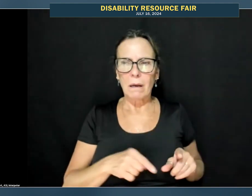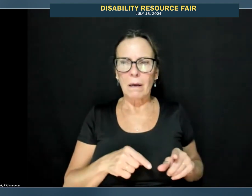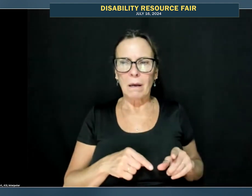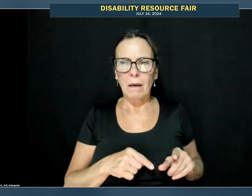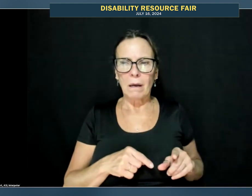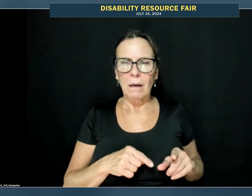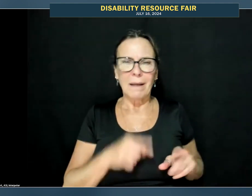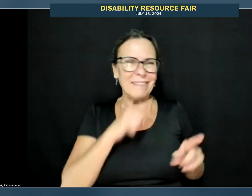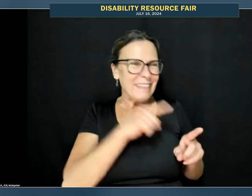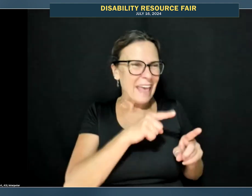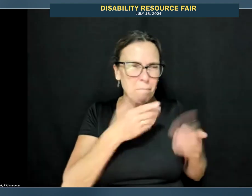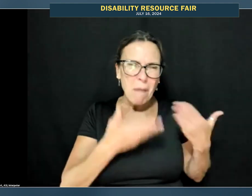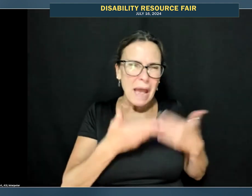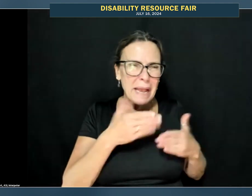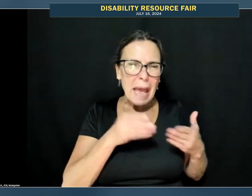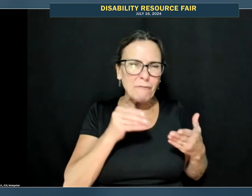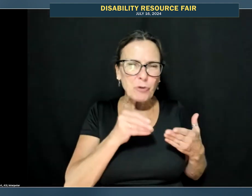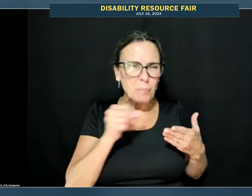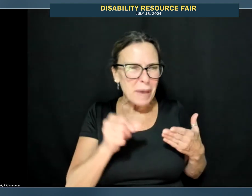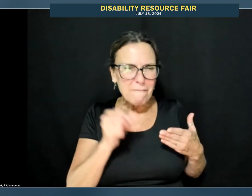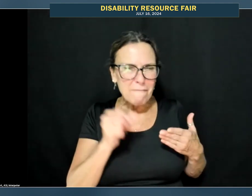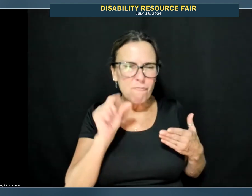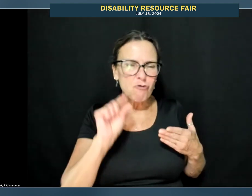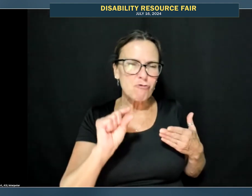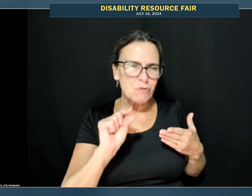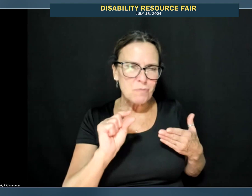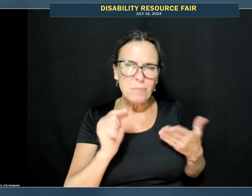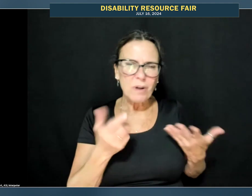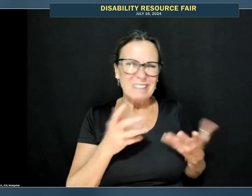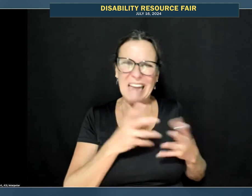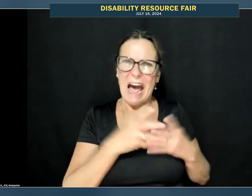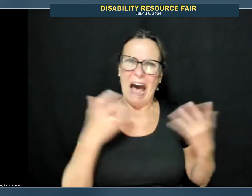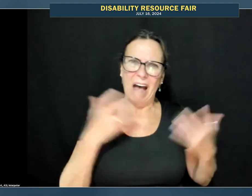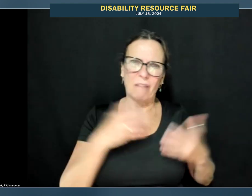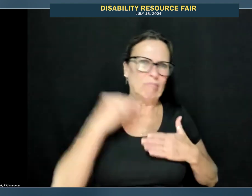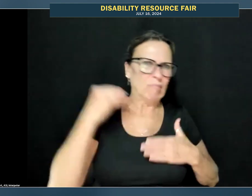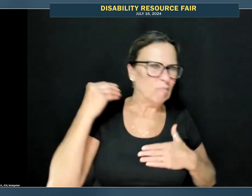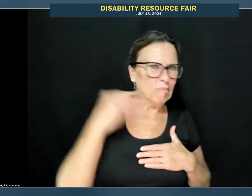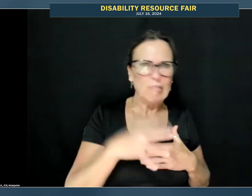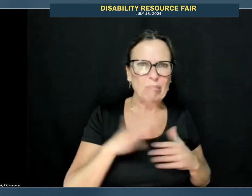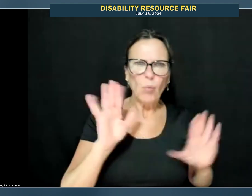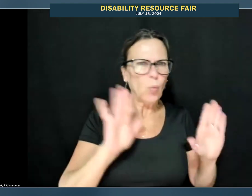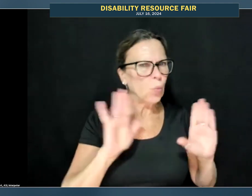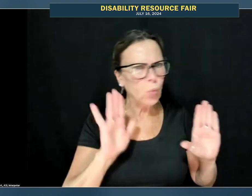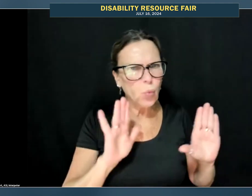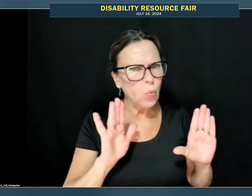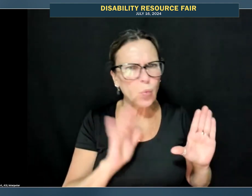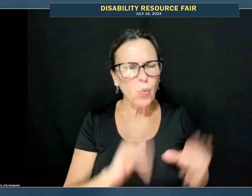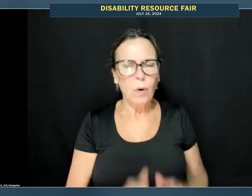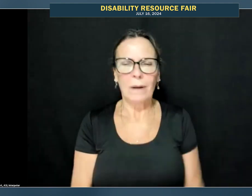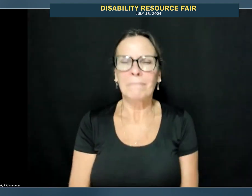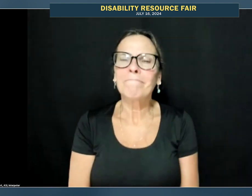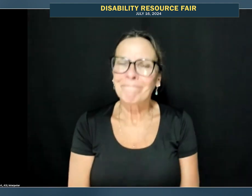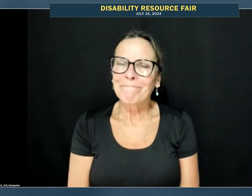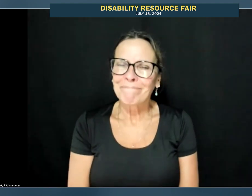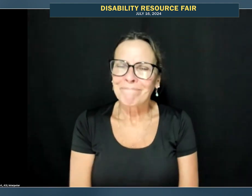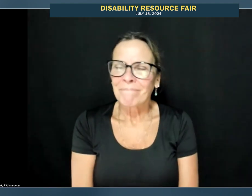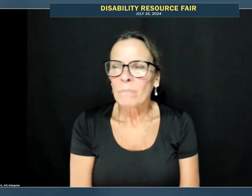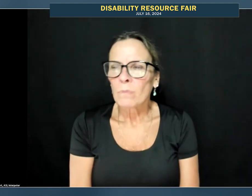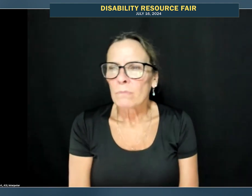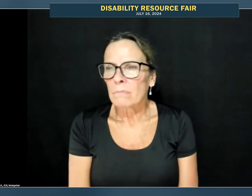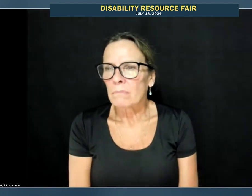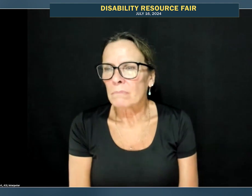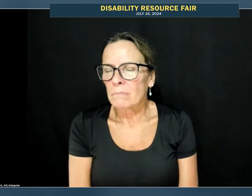ramp, but it's not like a humongous amount of money to spend.